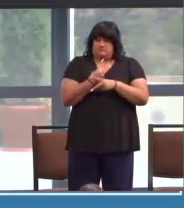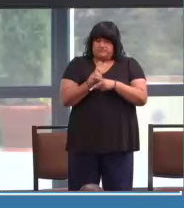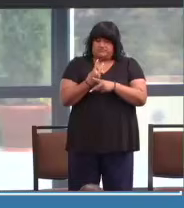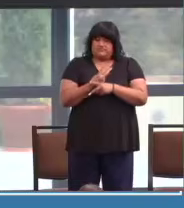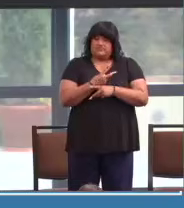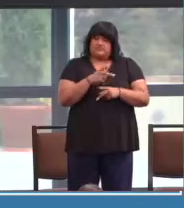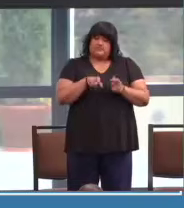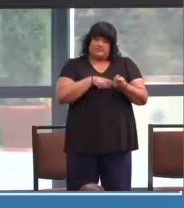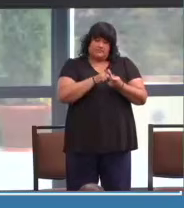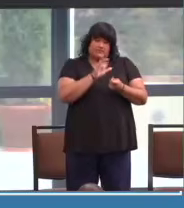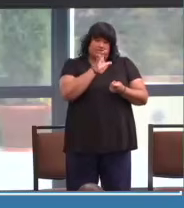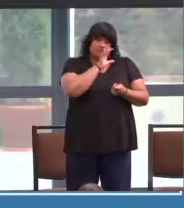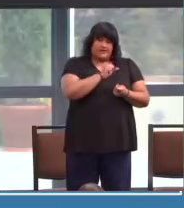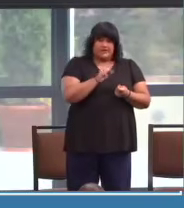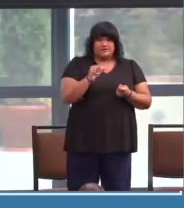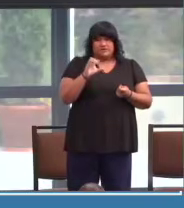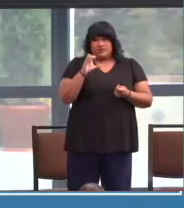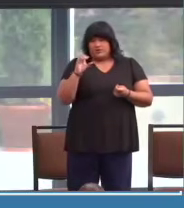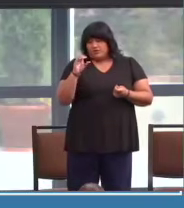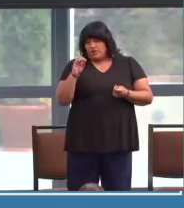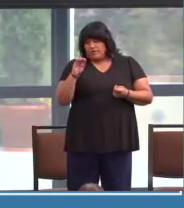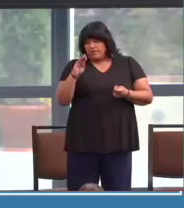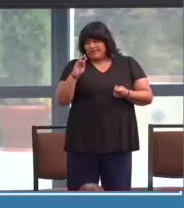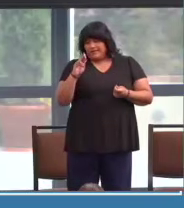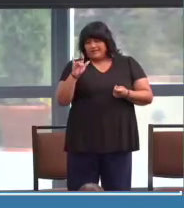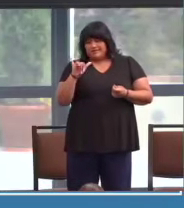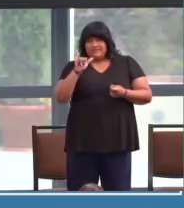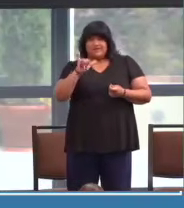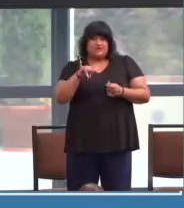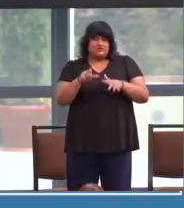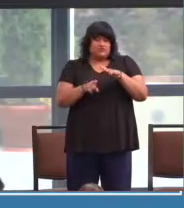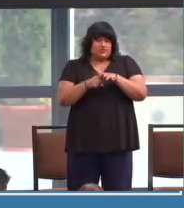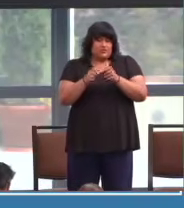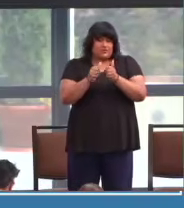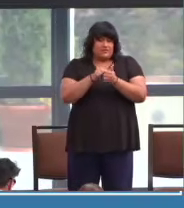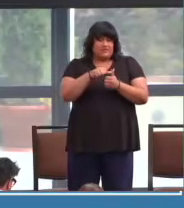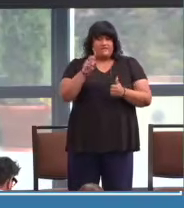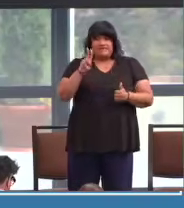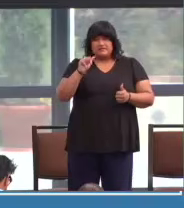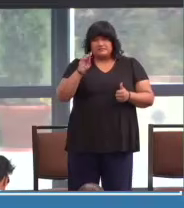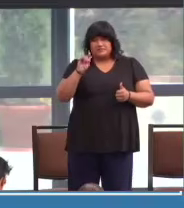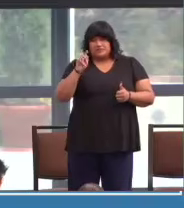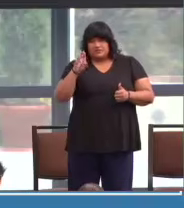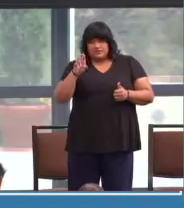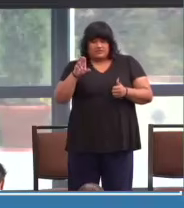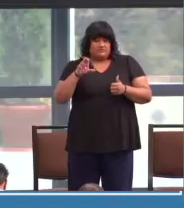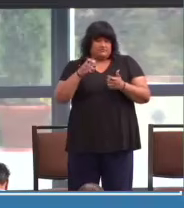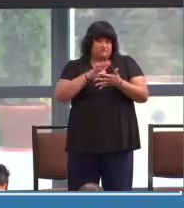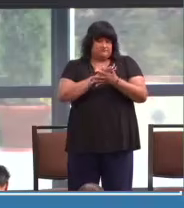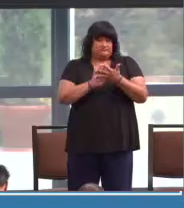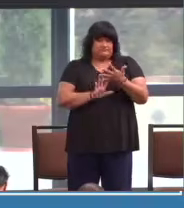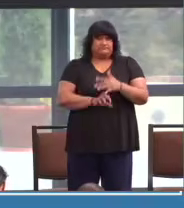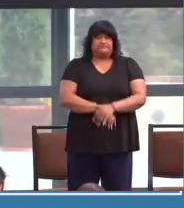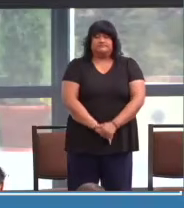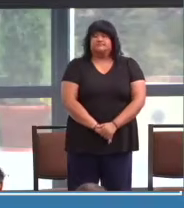age and comorbidities, sometimes these lesions can represent something else like a vasculopathy, like more of a cardiovascular disease risk.